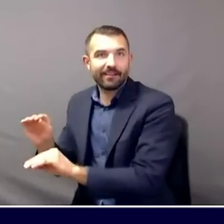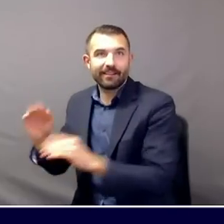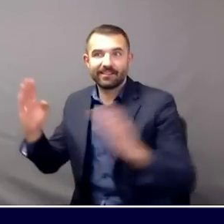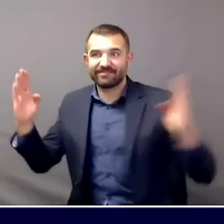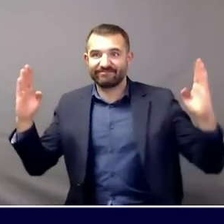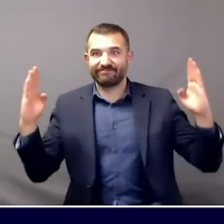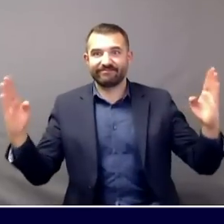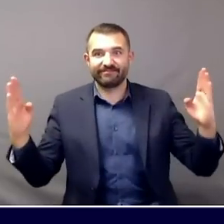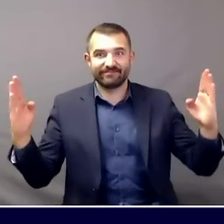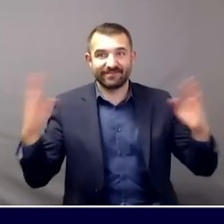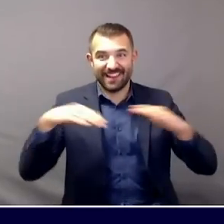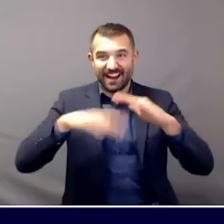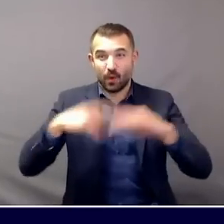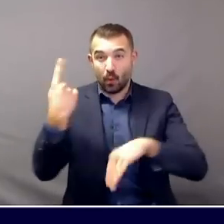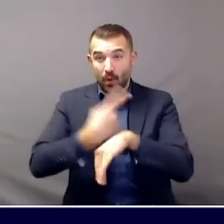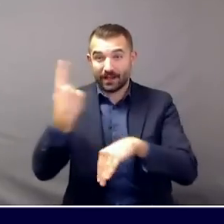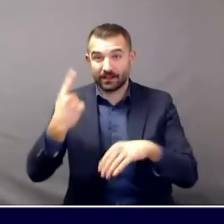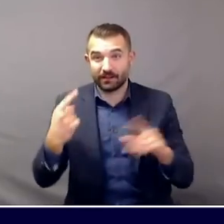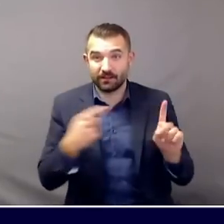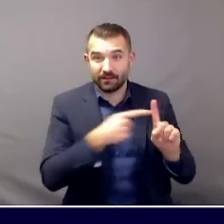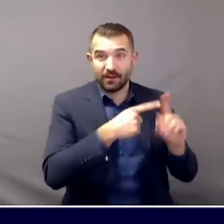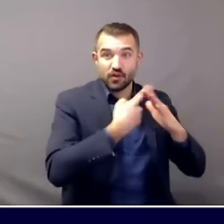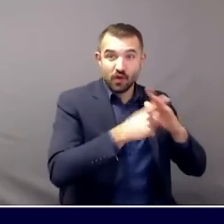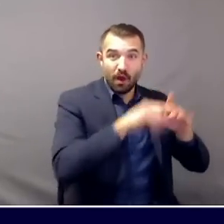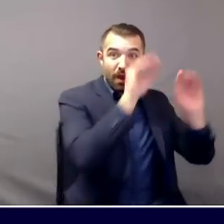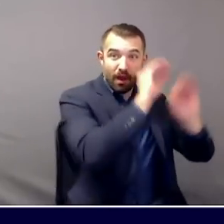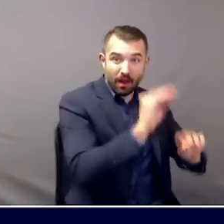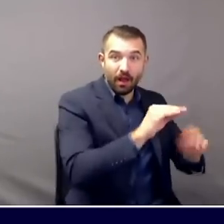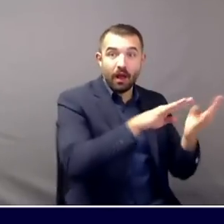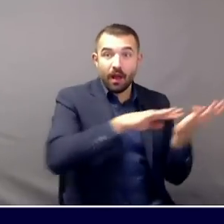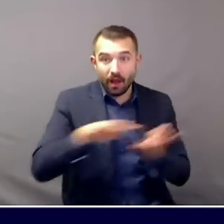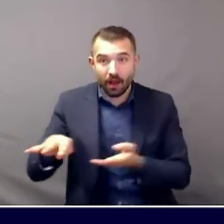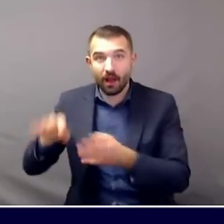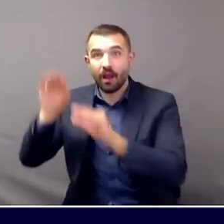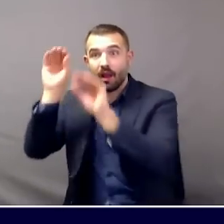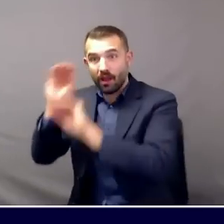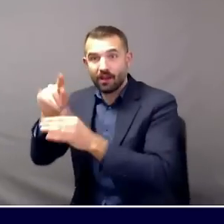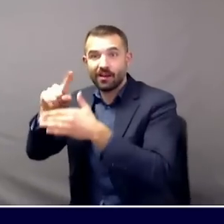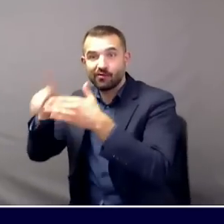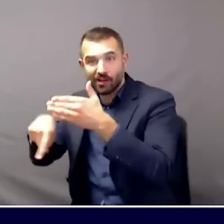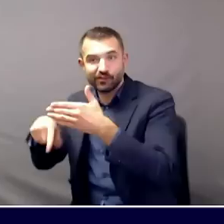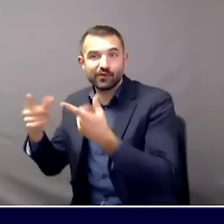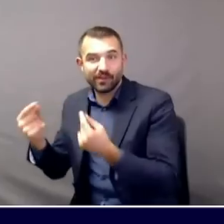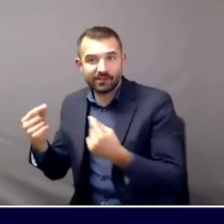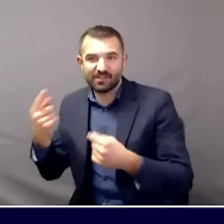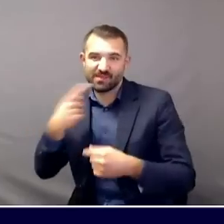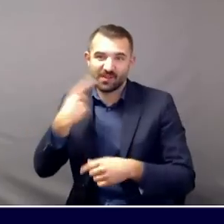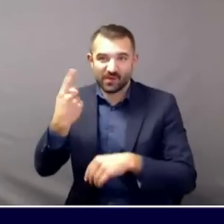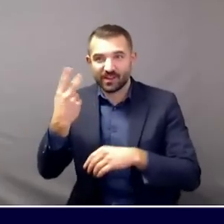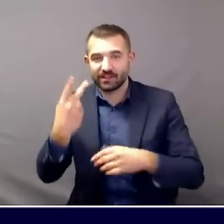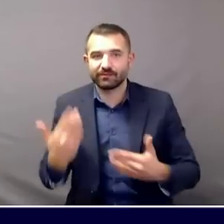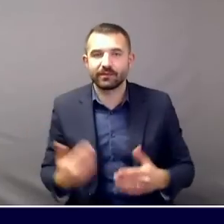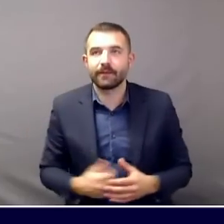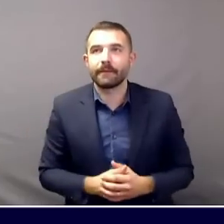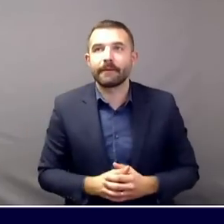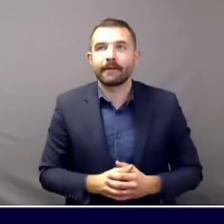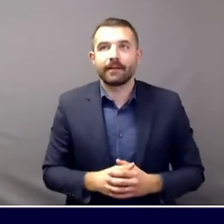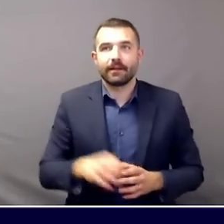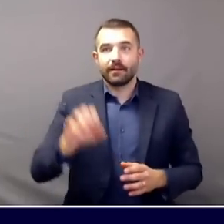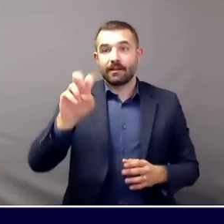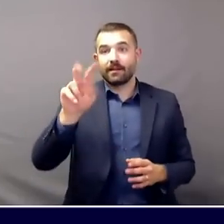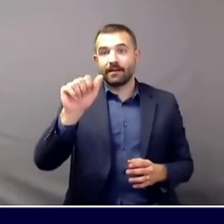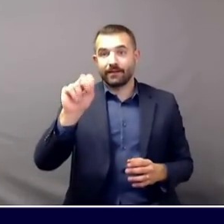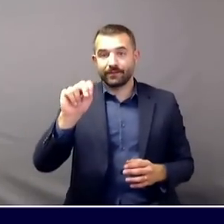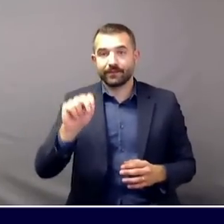a half a day. Thank you. I'm going to turn over to Evan Pop next. Hi, Dr.